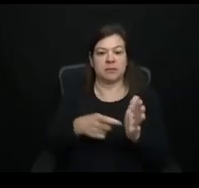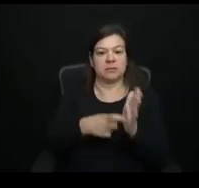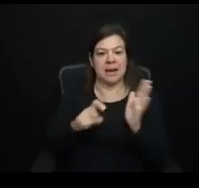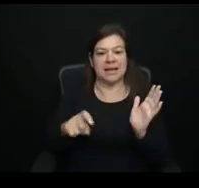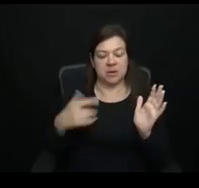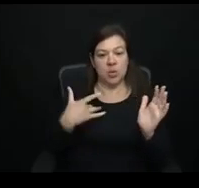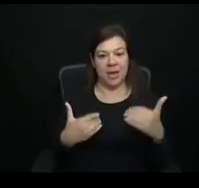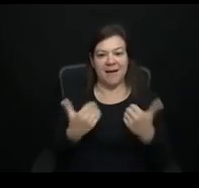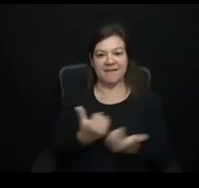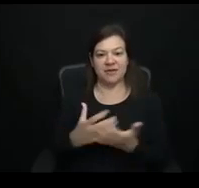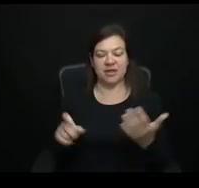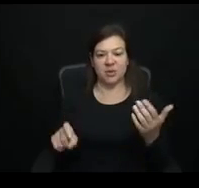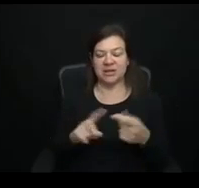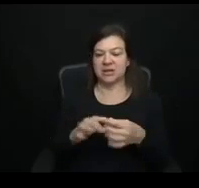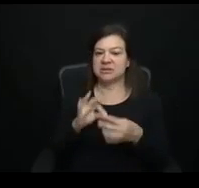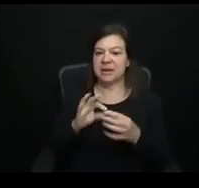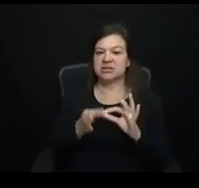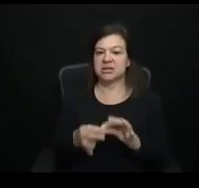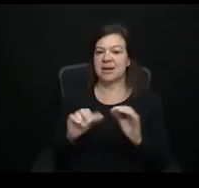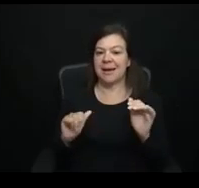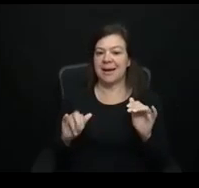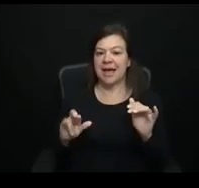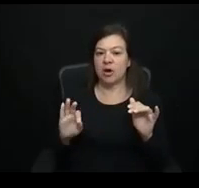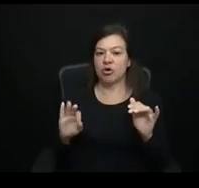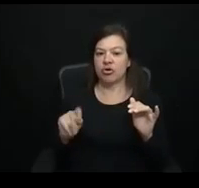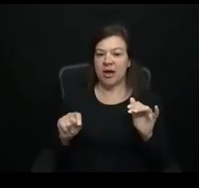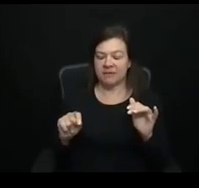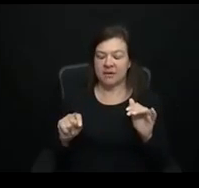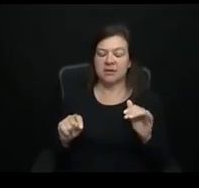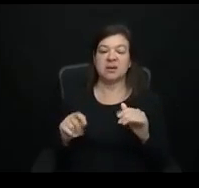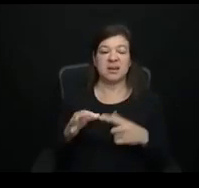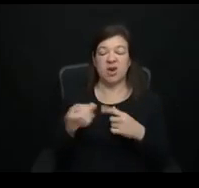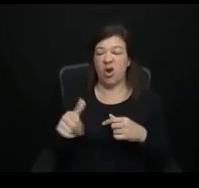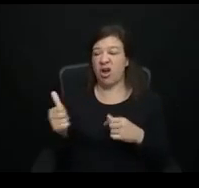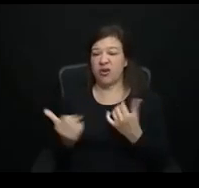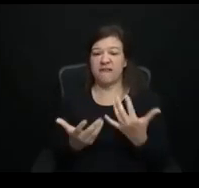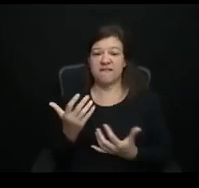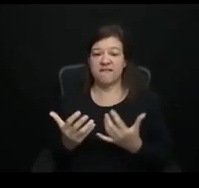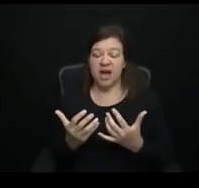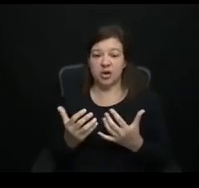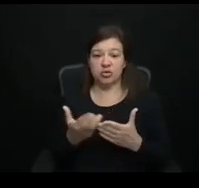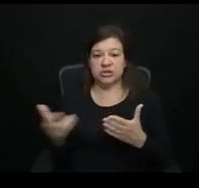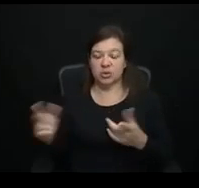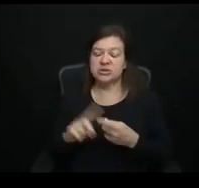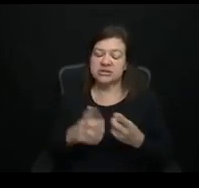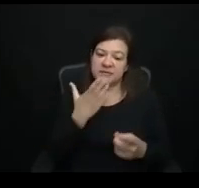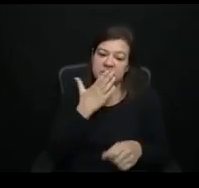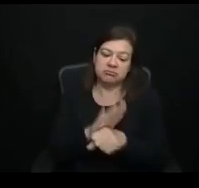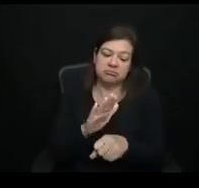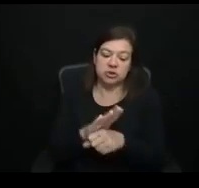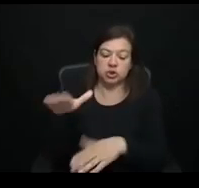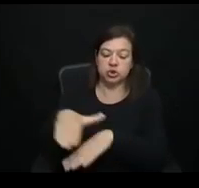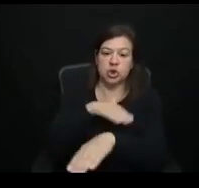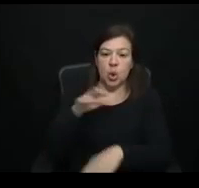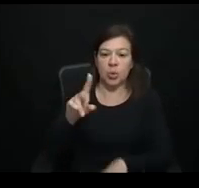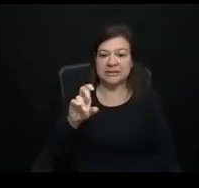need, especially in the way of aircraft, but even our other firefighting resources have been adequate to slow that down. And I think, like I say,